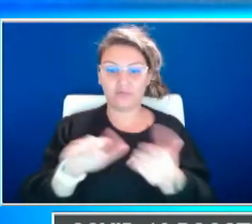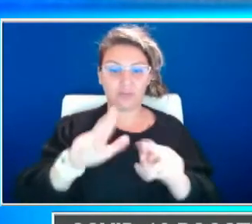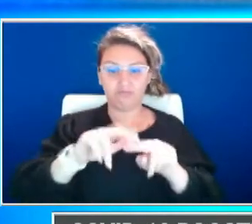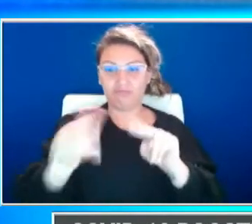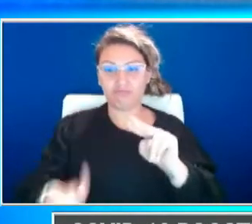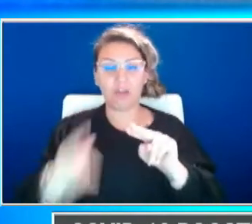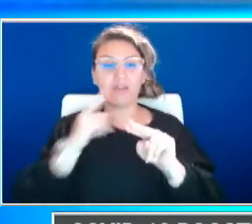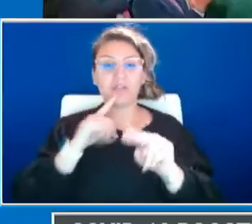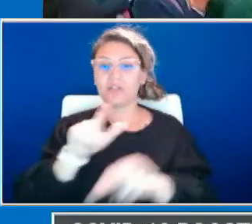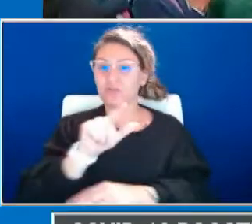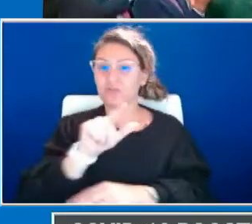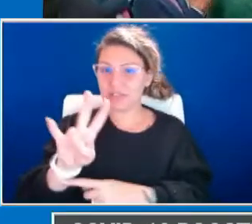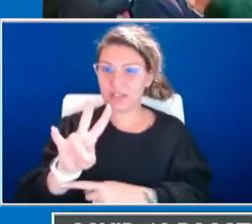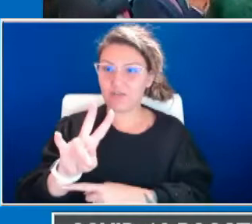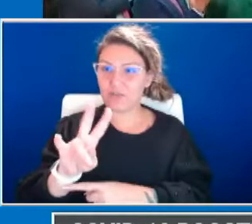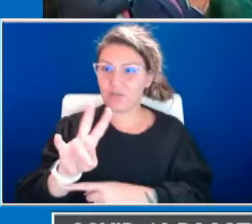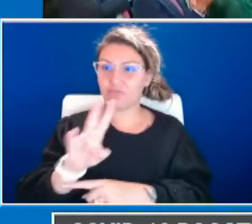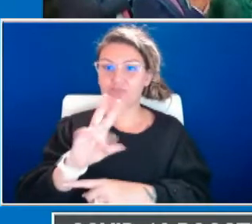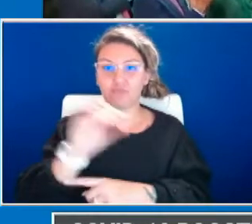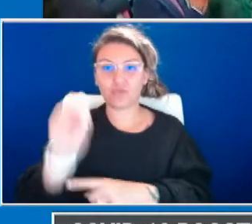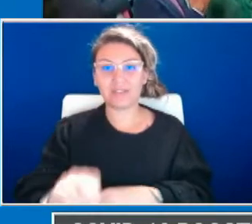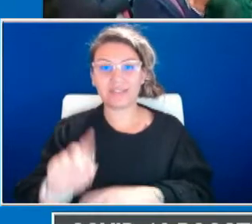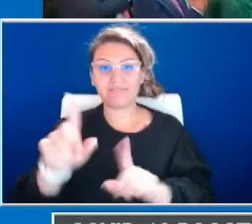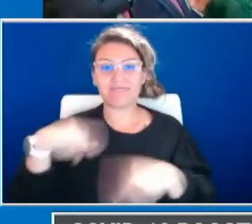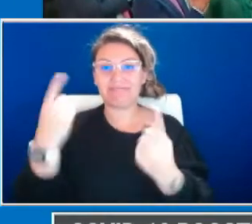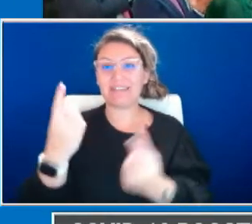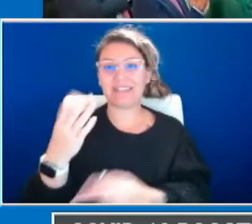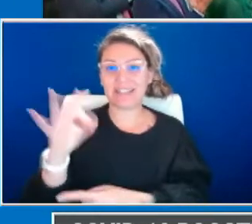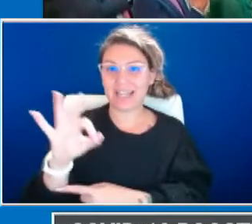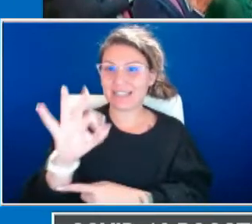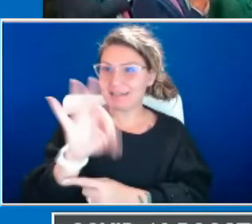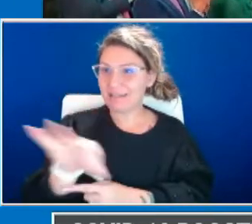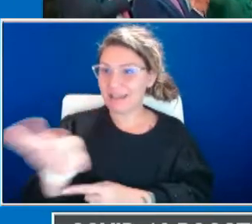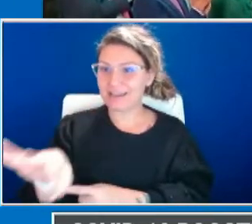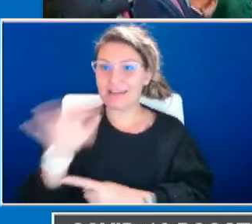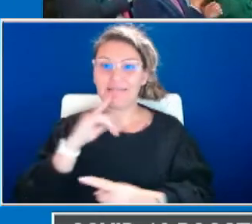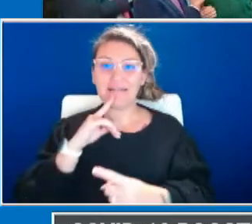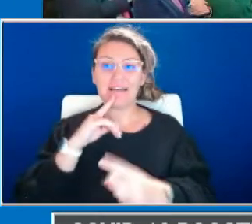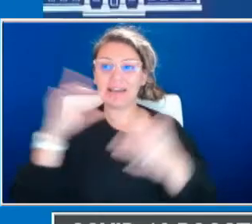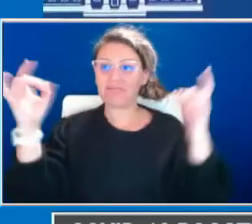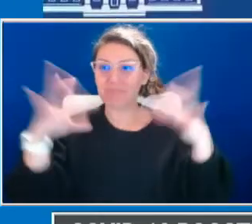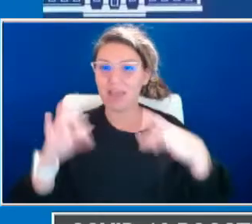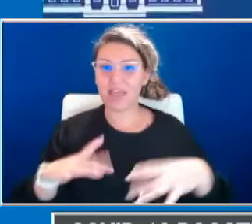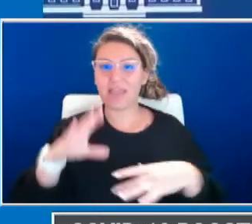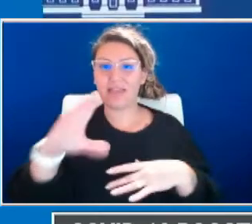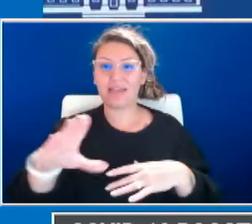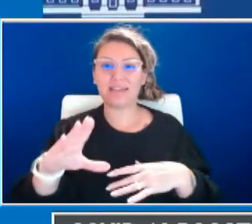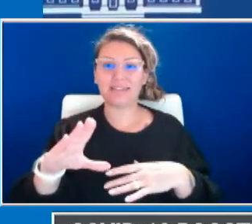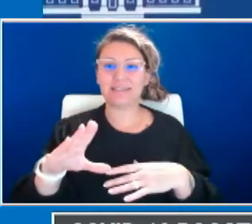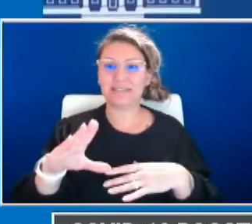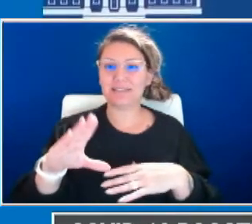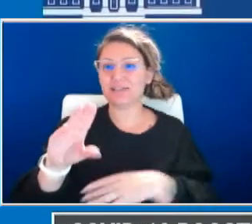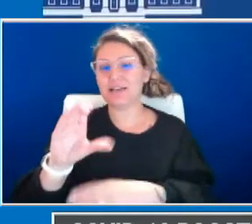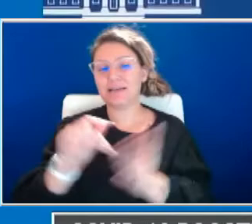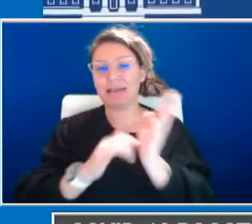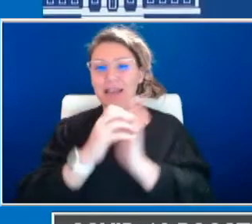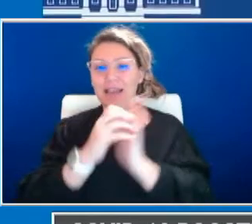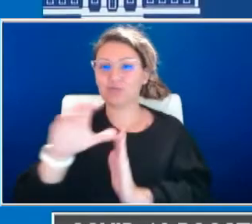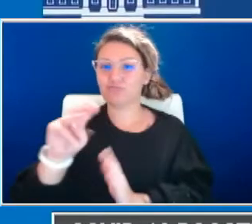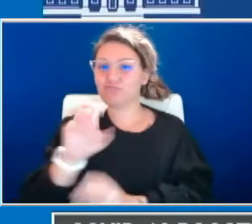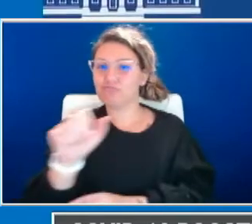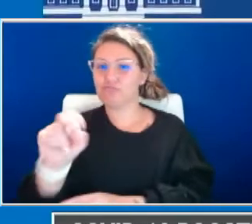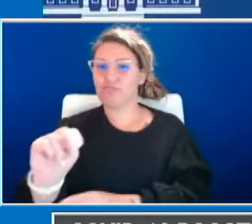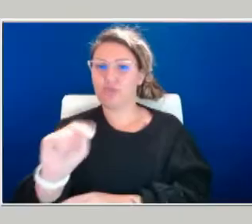27% since 1999. President Biden outlining the updates to his cancer moonshot program at the JFK Presidential Library